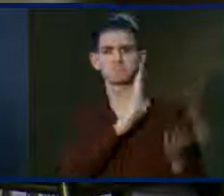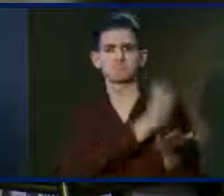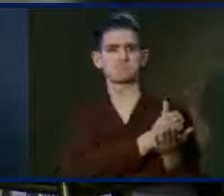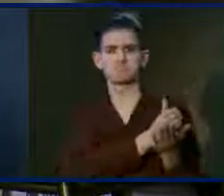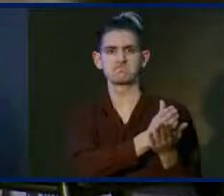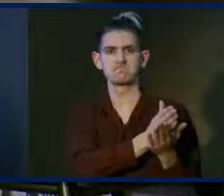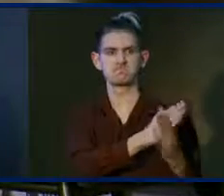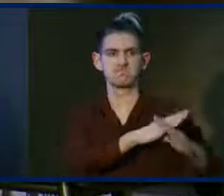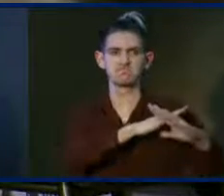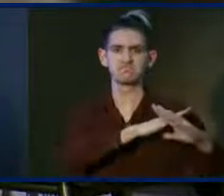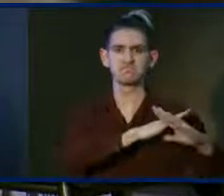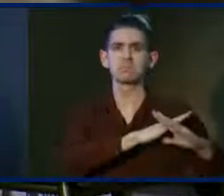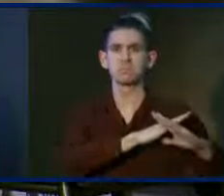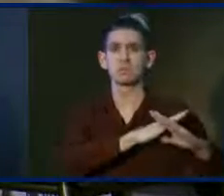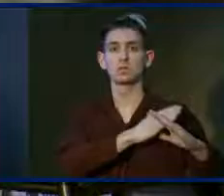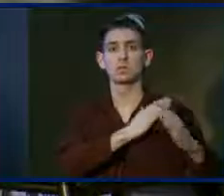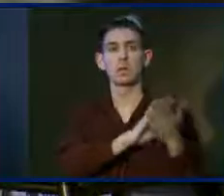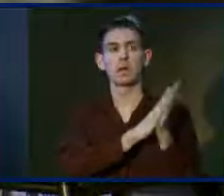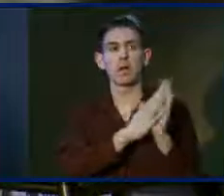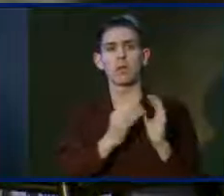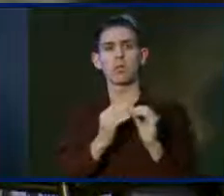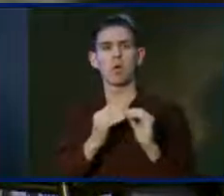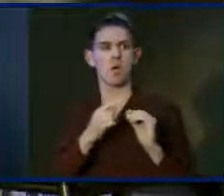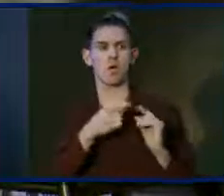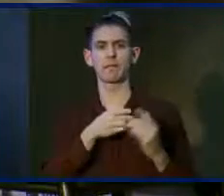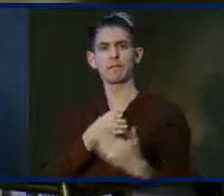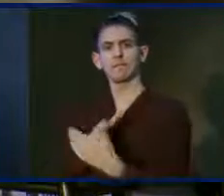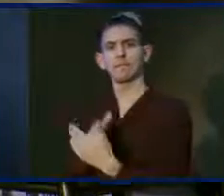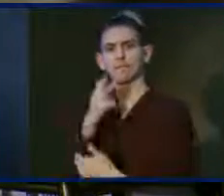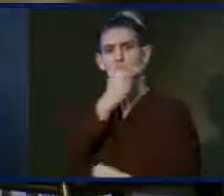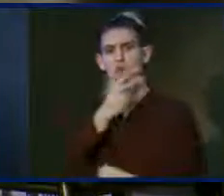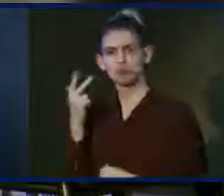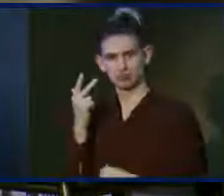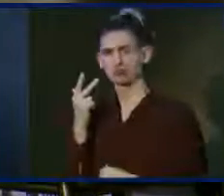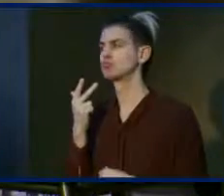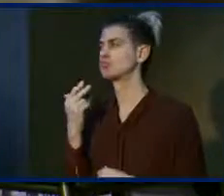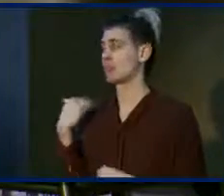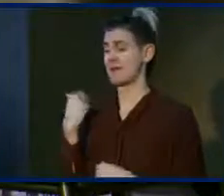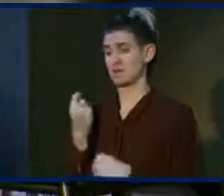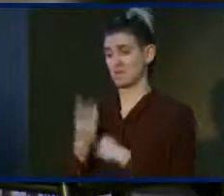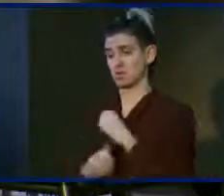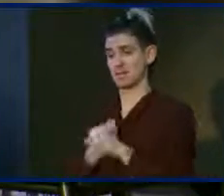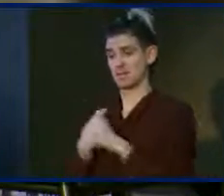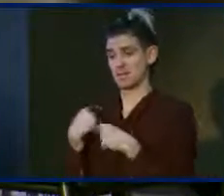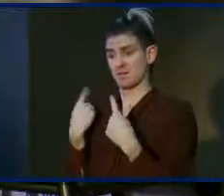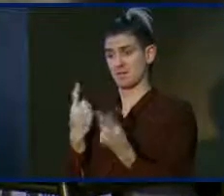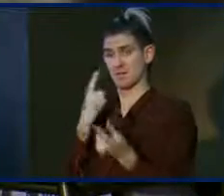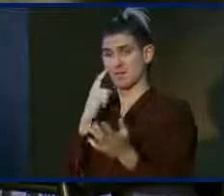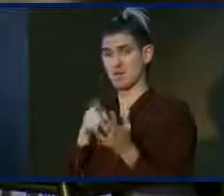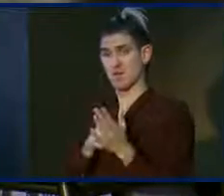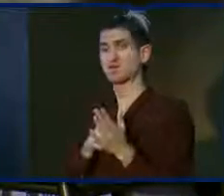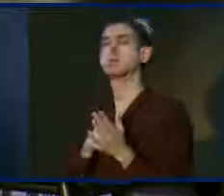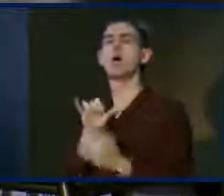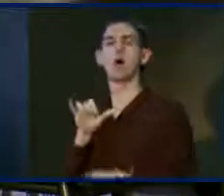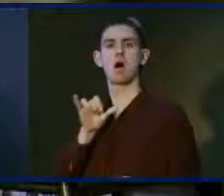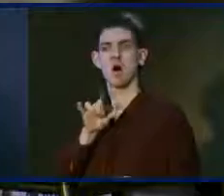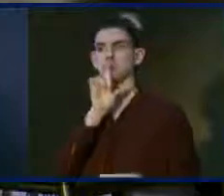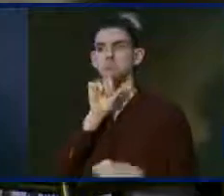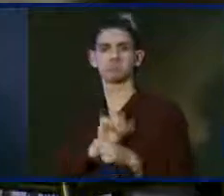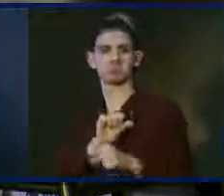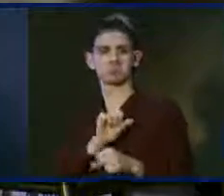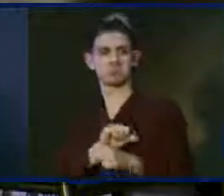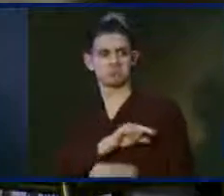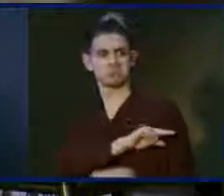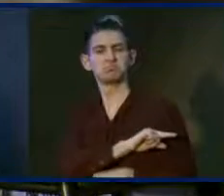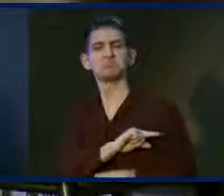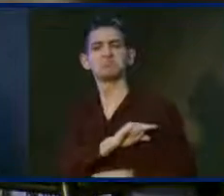Republican Party as being anti-immigrant. And certainly within these last few years, right, that we have absolutely seen that with the